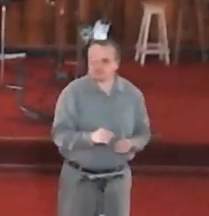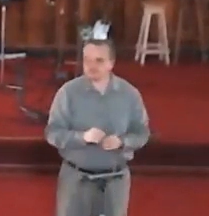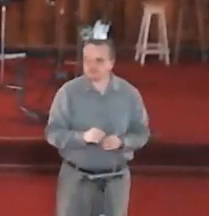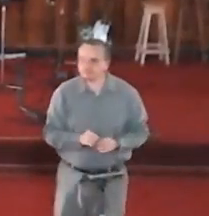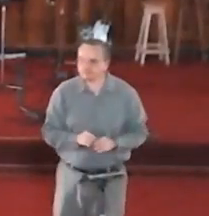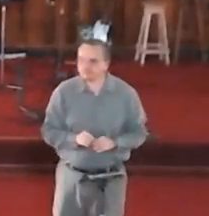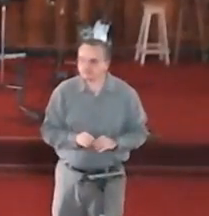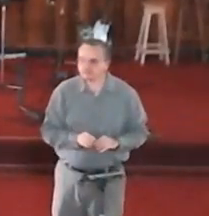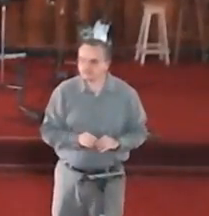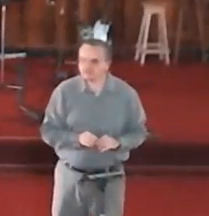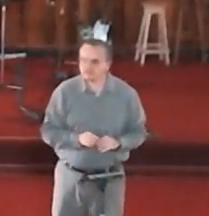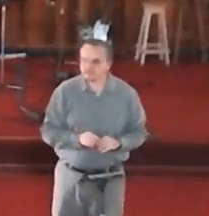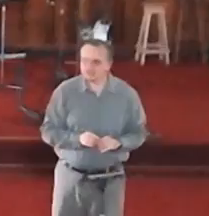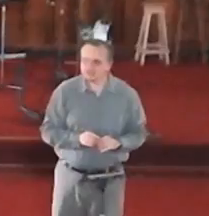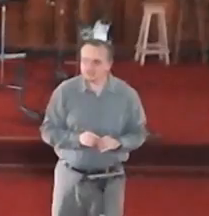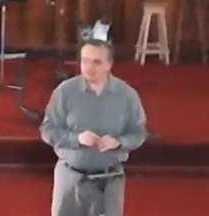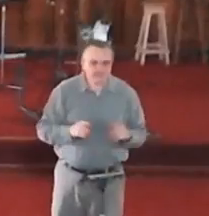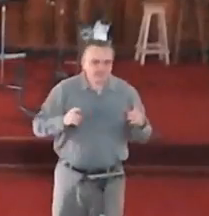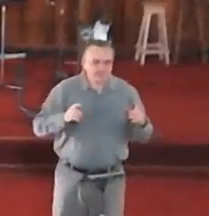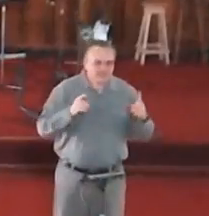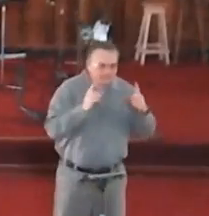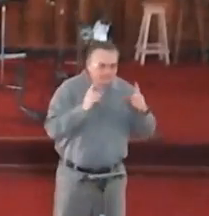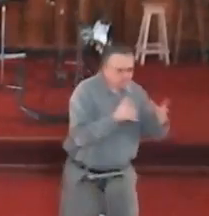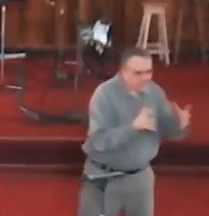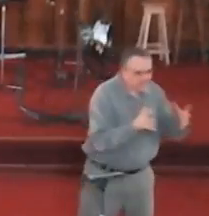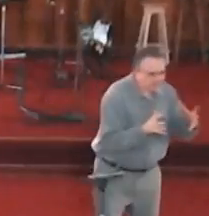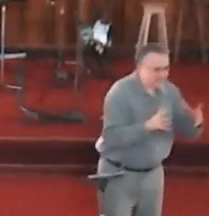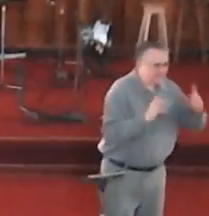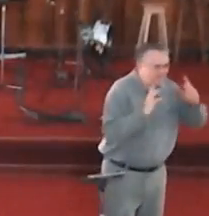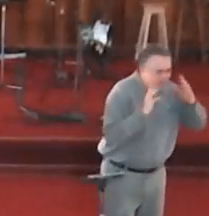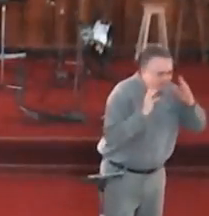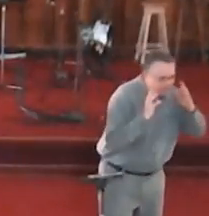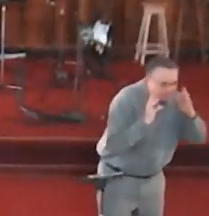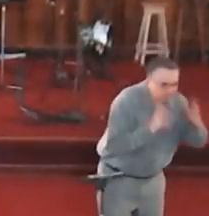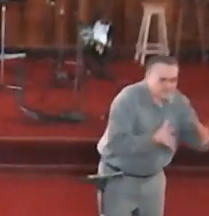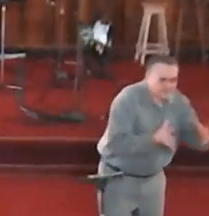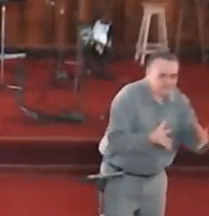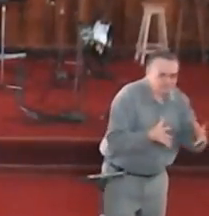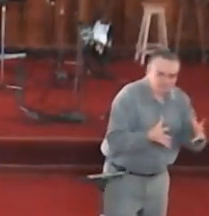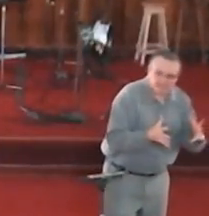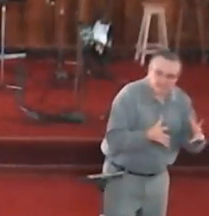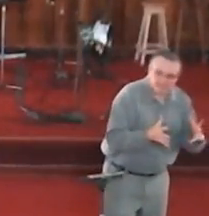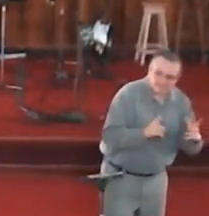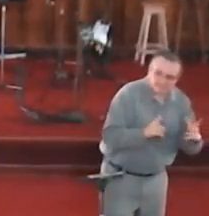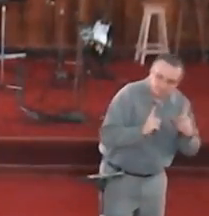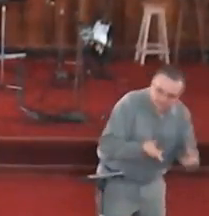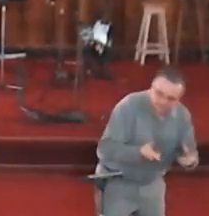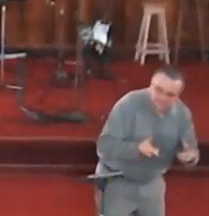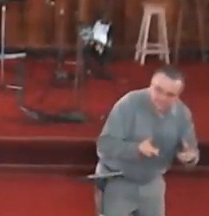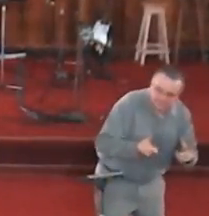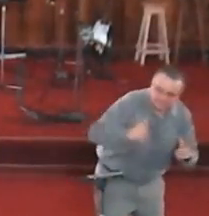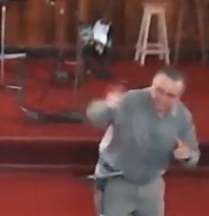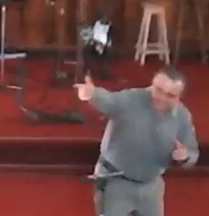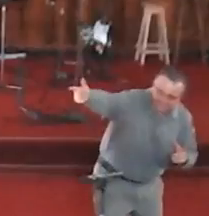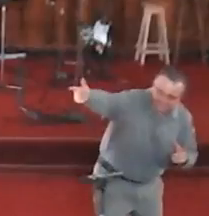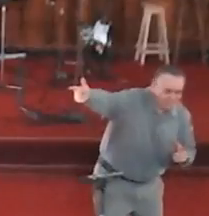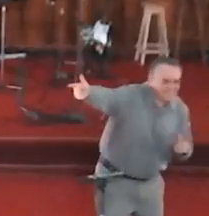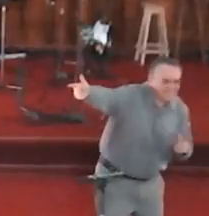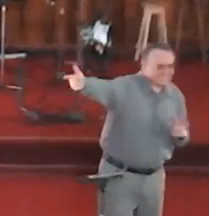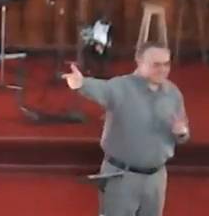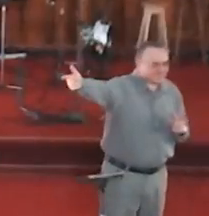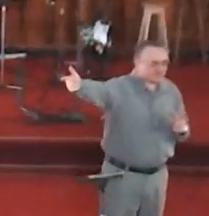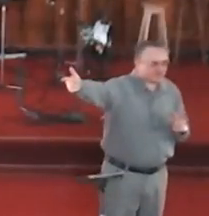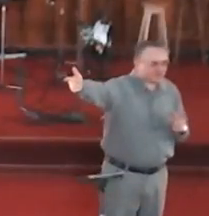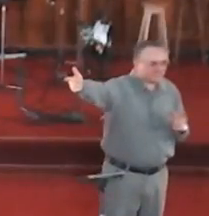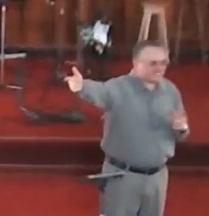But these were people who resembled Jesus. Y eso me habla la lengua de inspirada de Bernabé se parecía a la